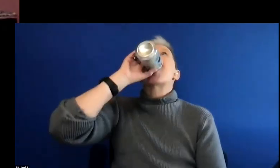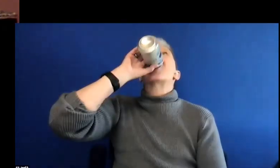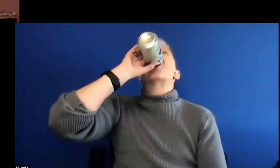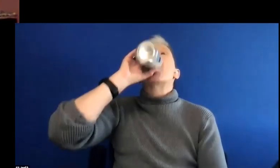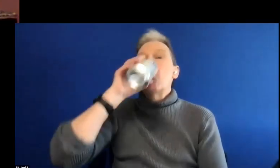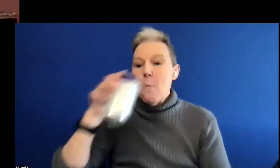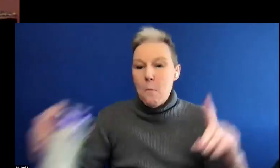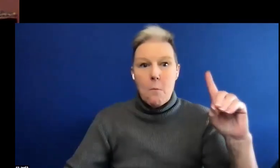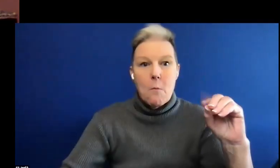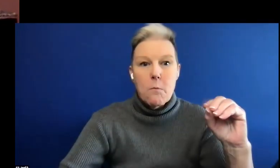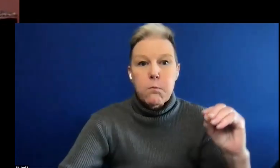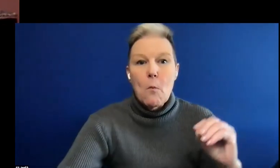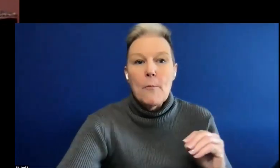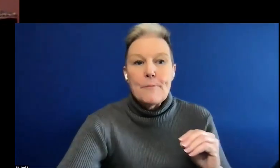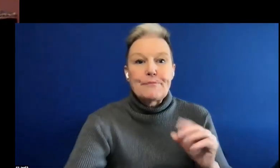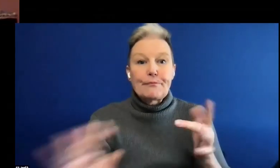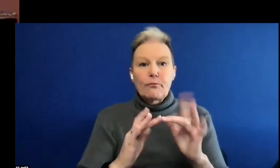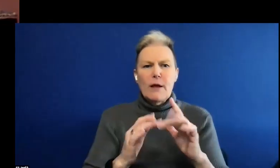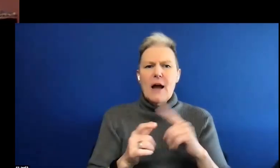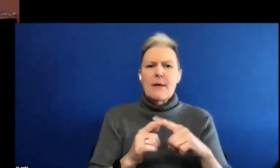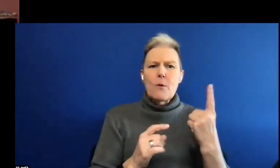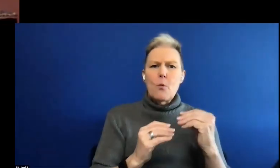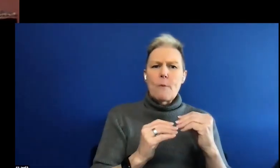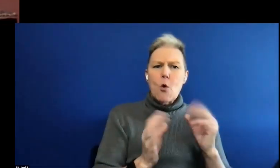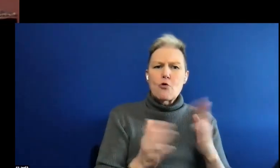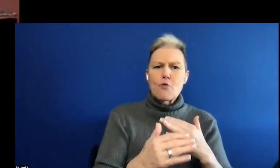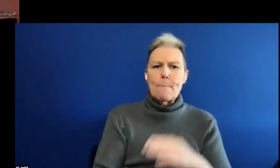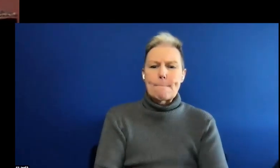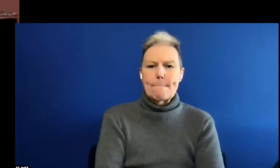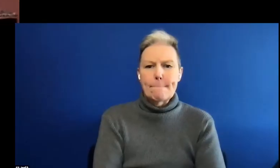One more online and then one in the room, I think. Okay.